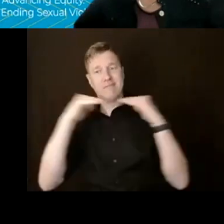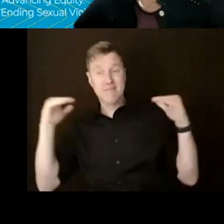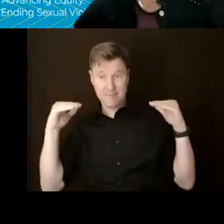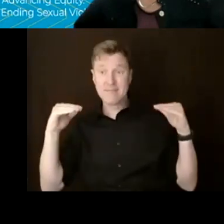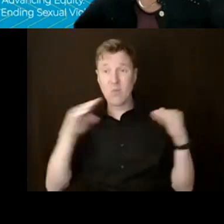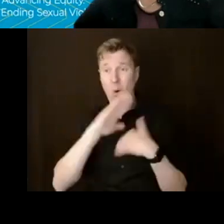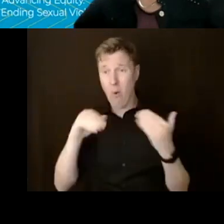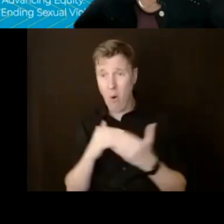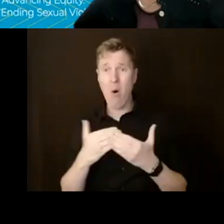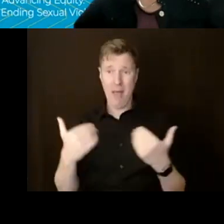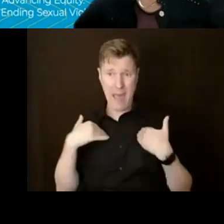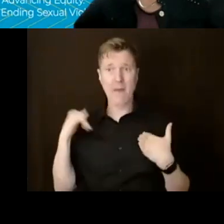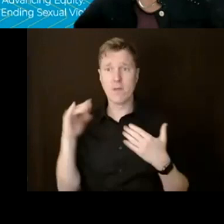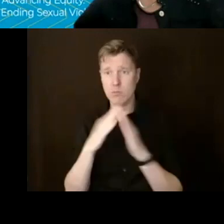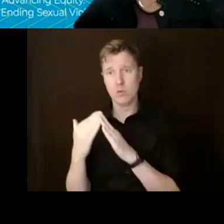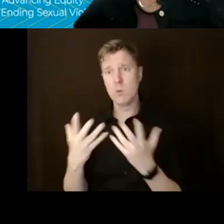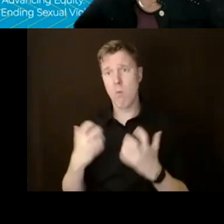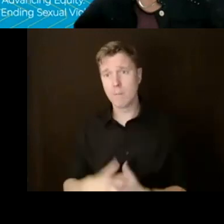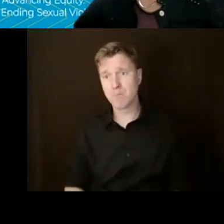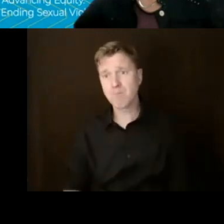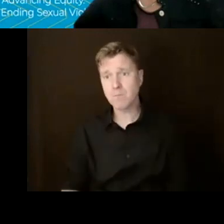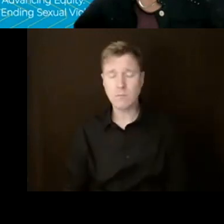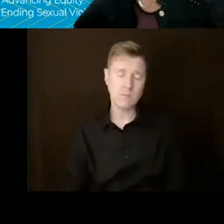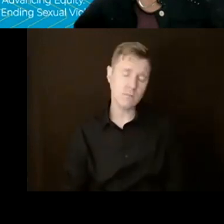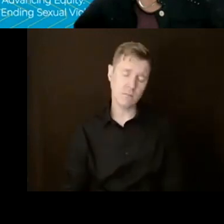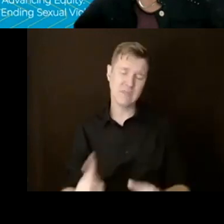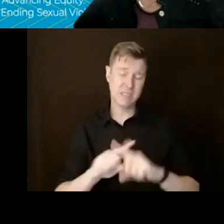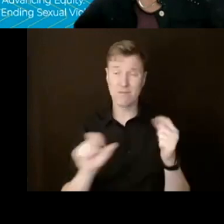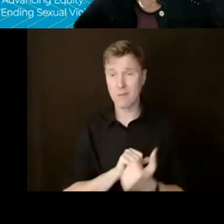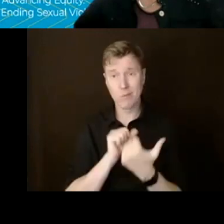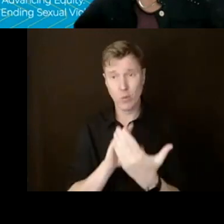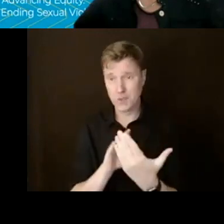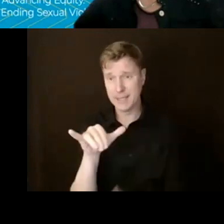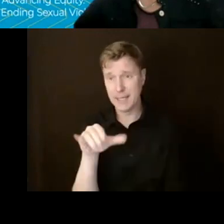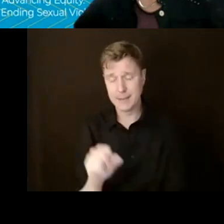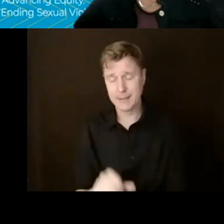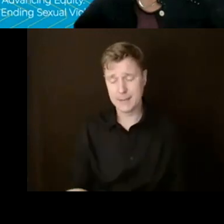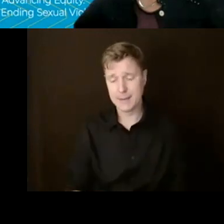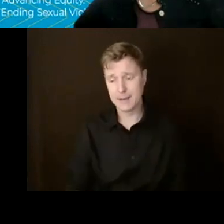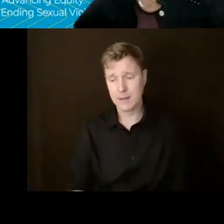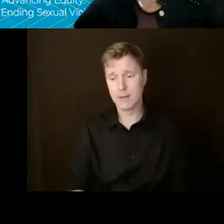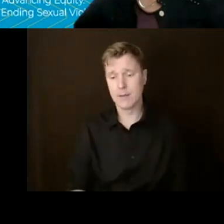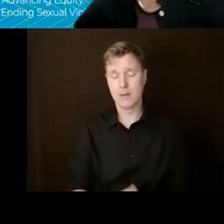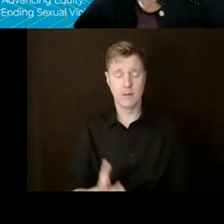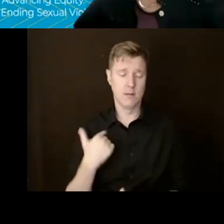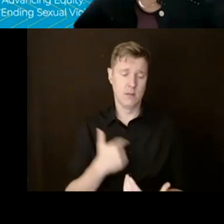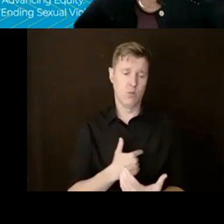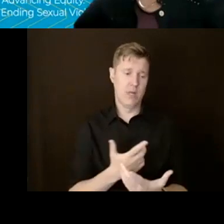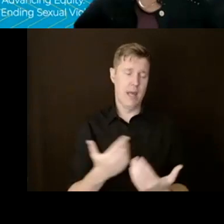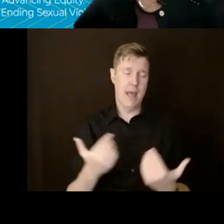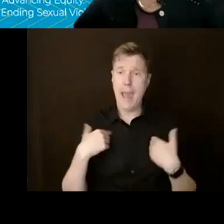right? And so there's a bunch of different ways to do that. Most certainly, we've created like